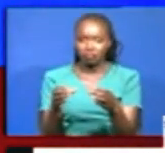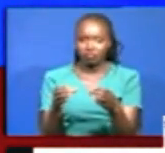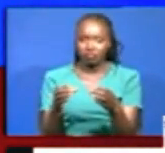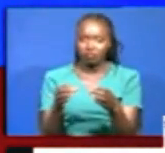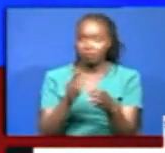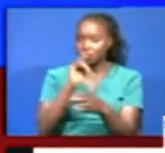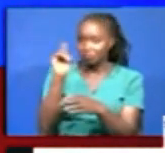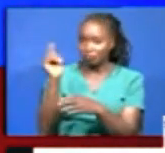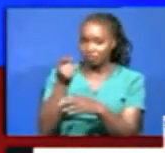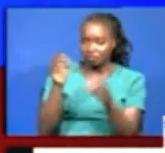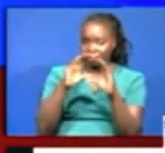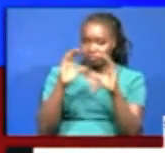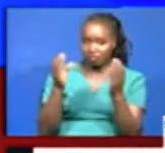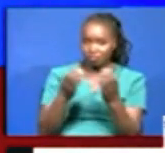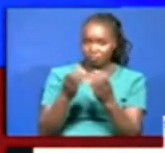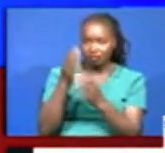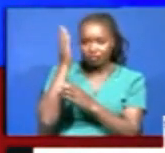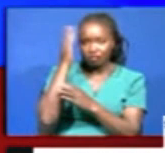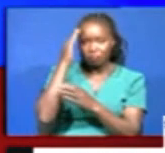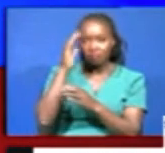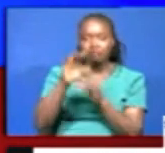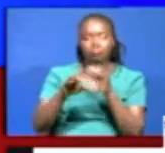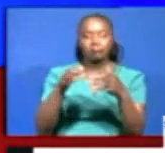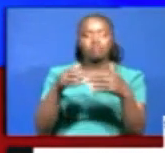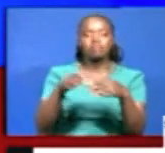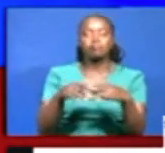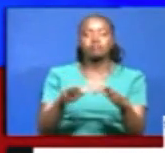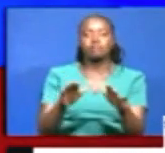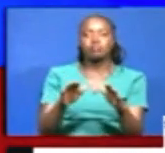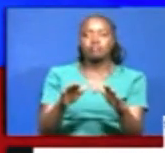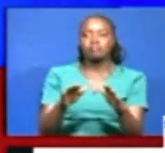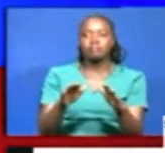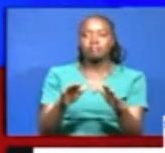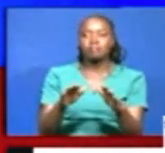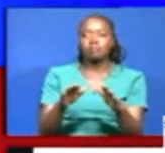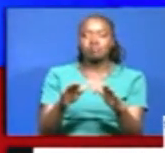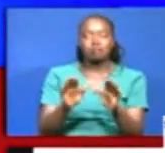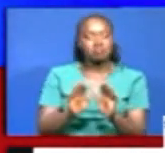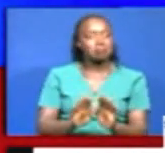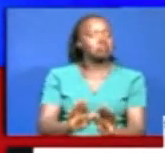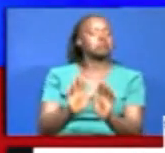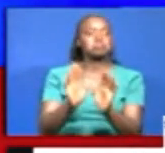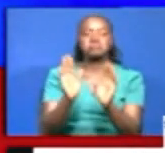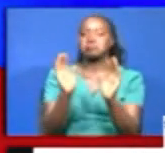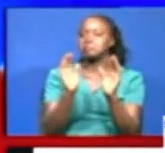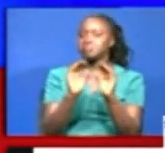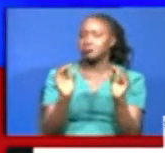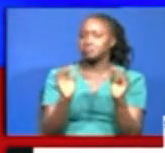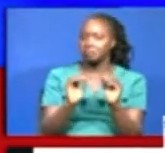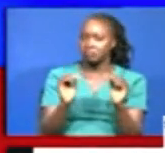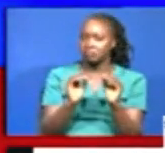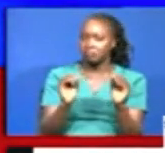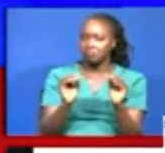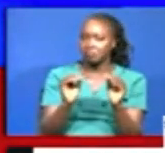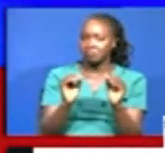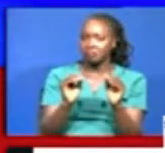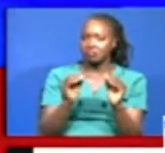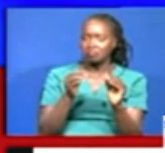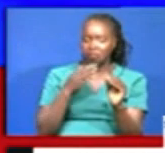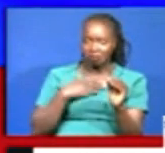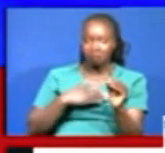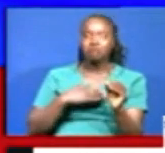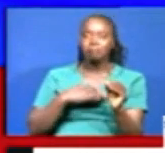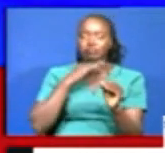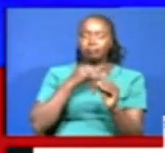Kenya's world-renowned wildlife heritage has not been spared either, and carcasses of